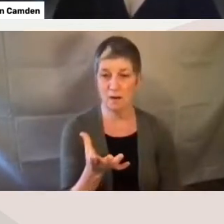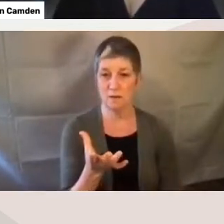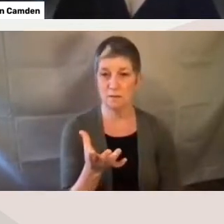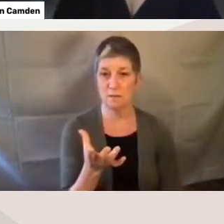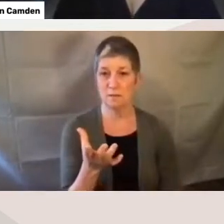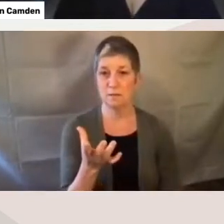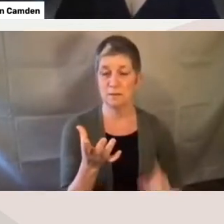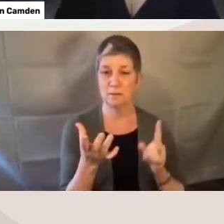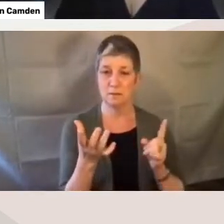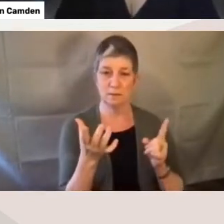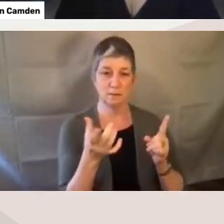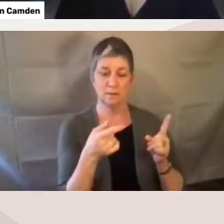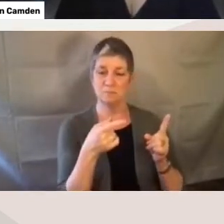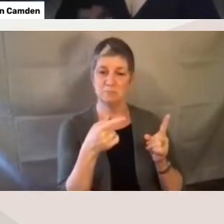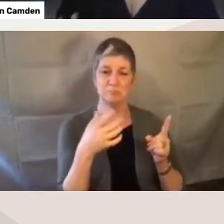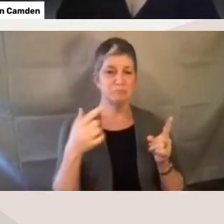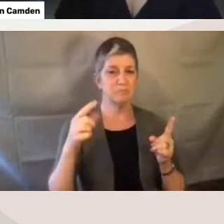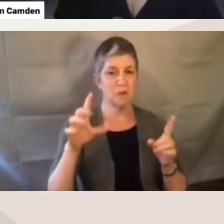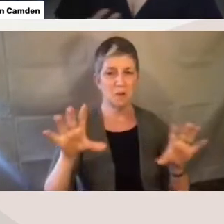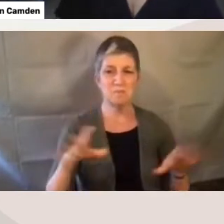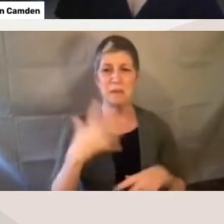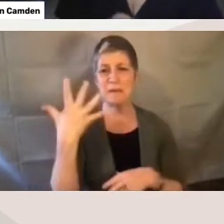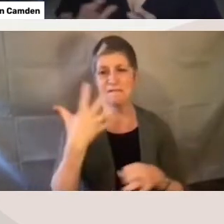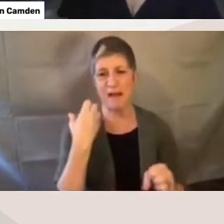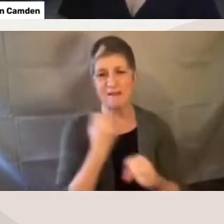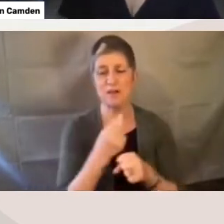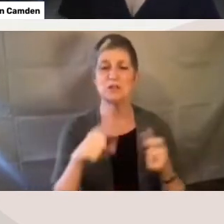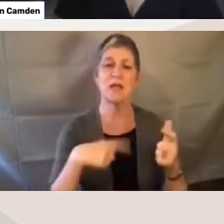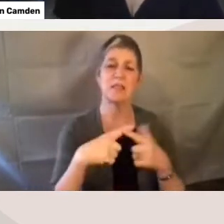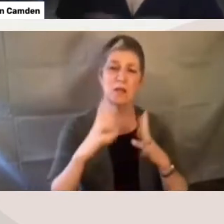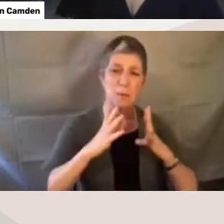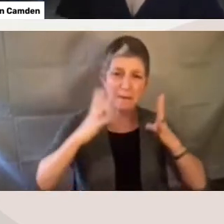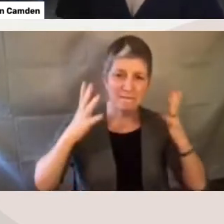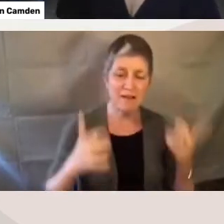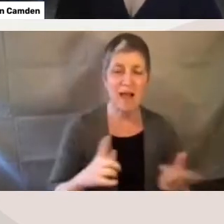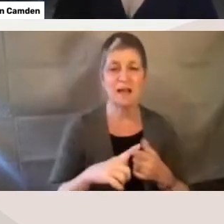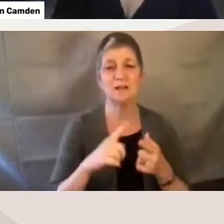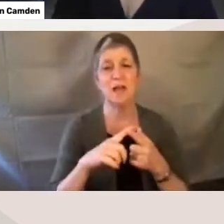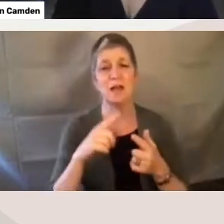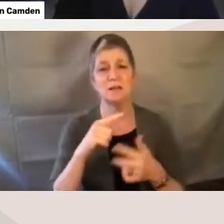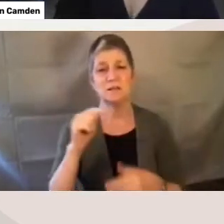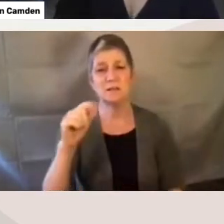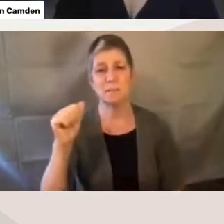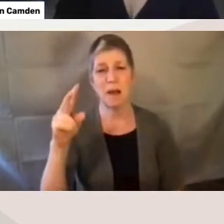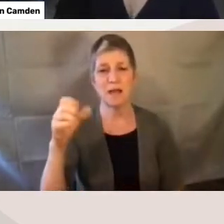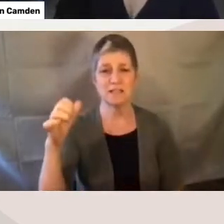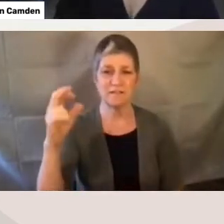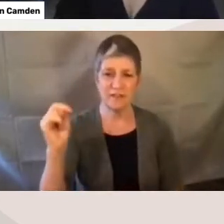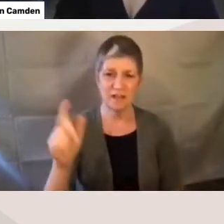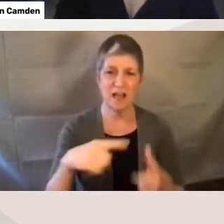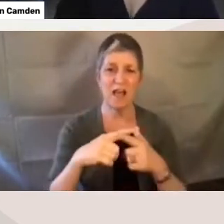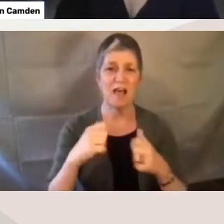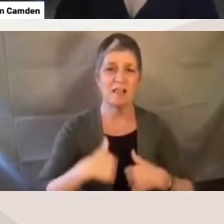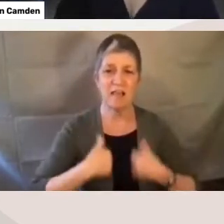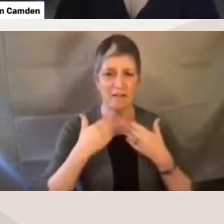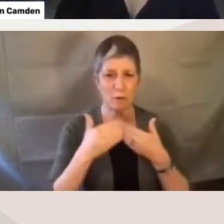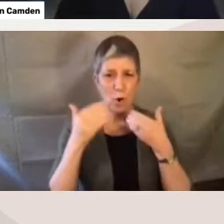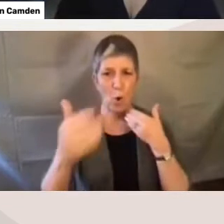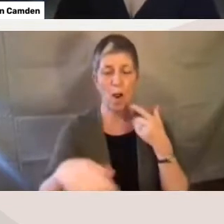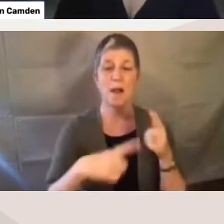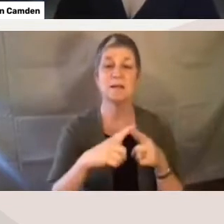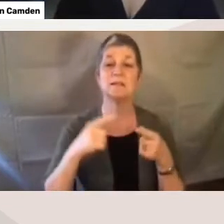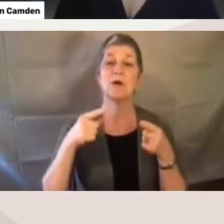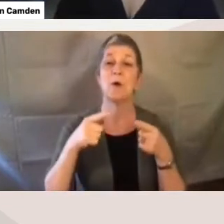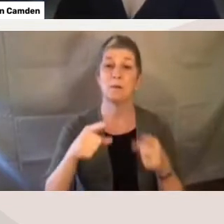get you, you'll do 5 years, you'll be fine, and you'll do tamoxifen, and life will go on. And so in the 6th